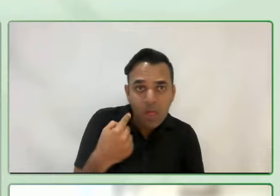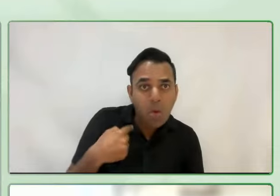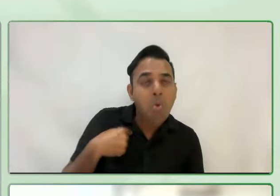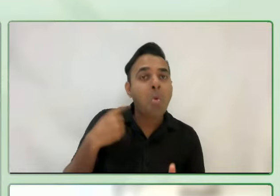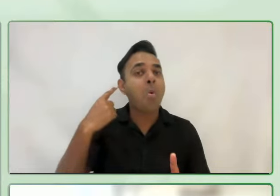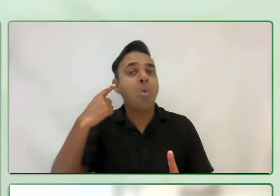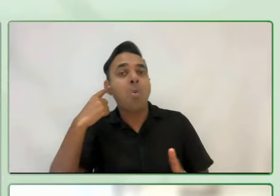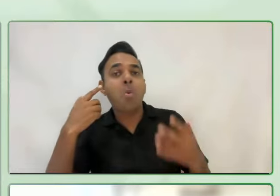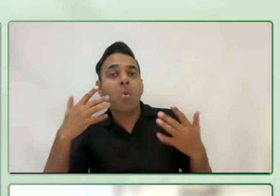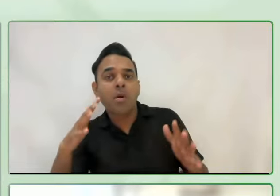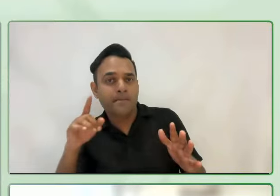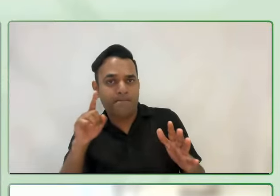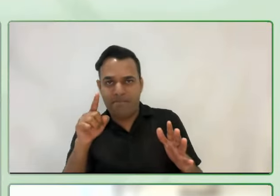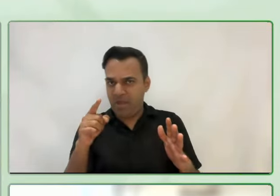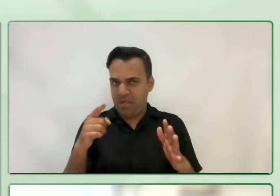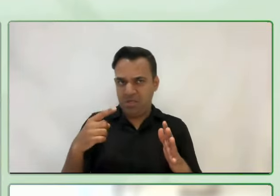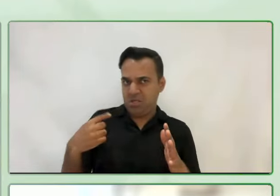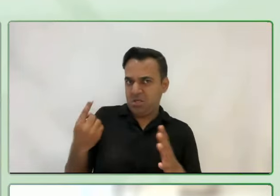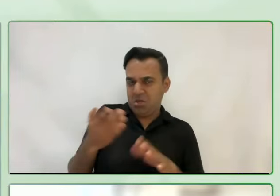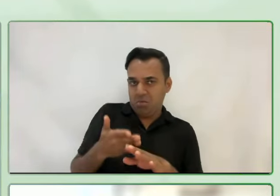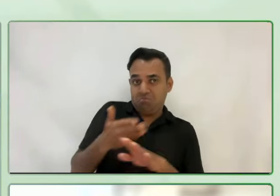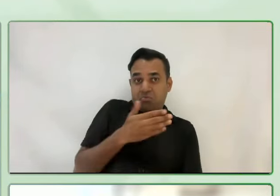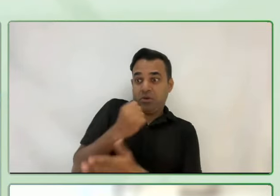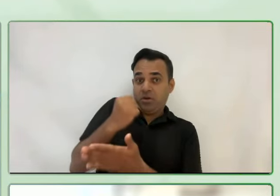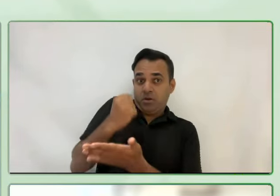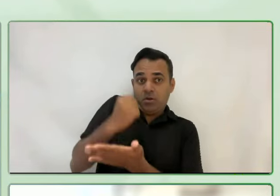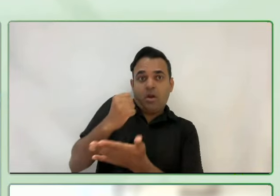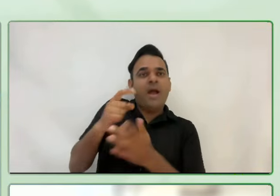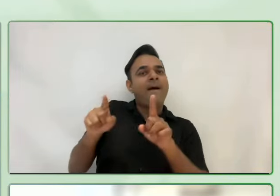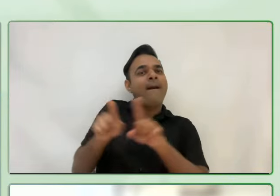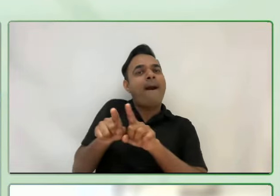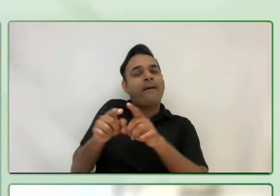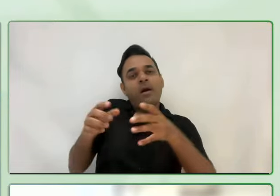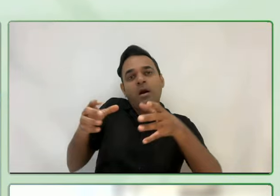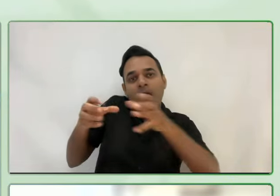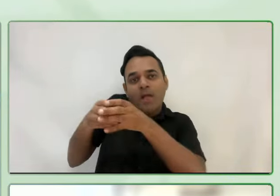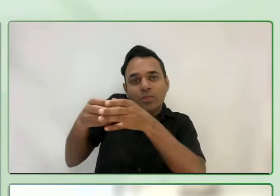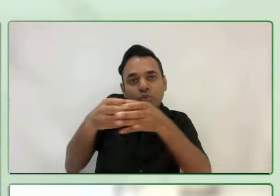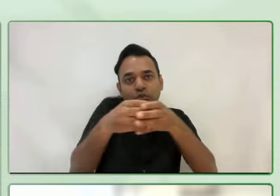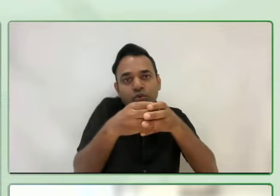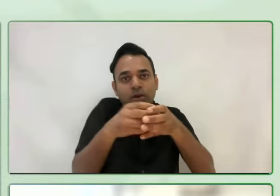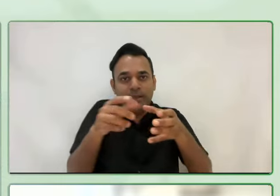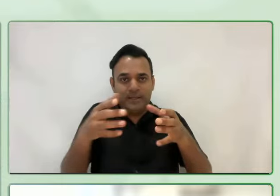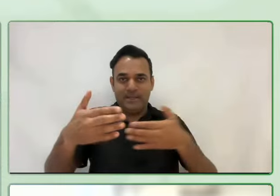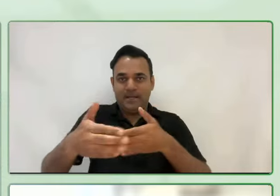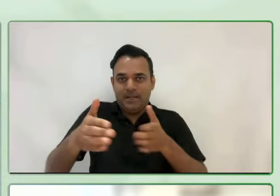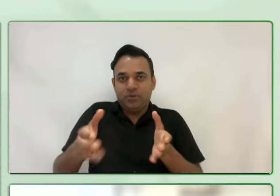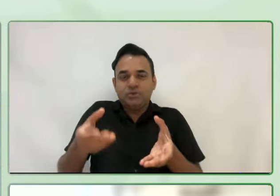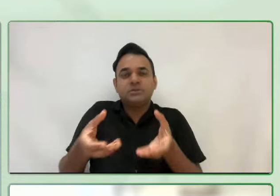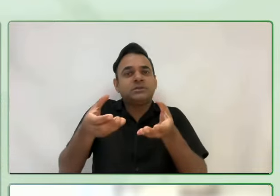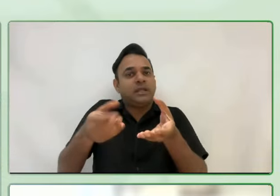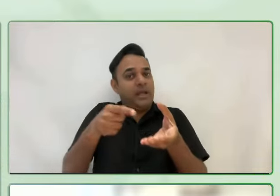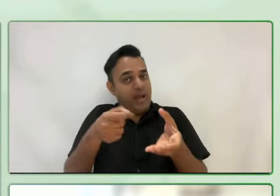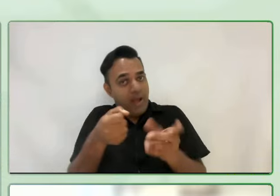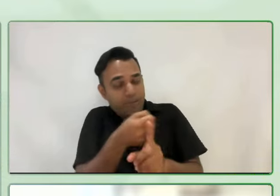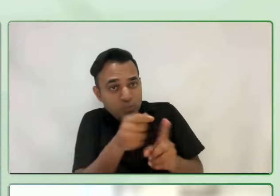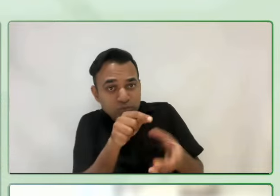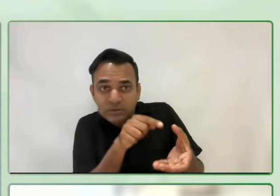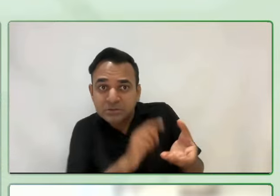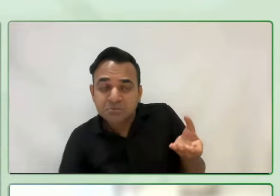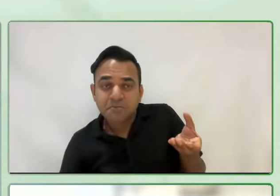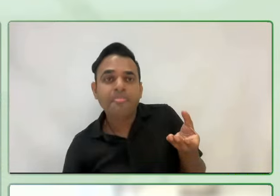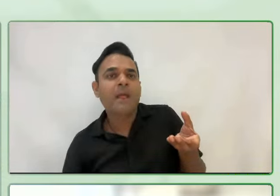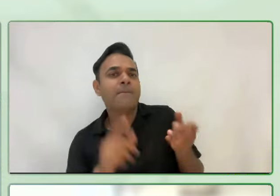of proving that, yeah, these products are safe, we can bring them in, your IT people agree. How does that work? How many companies do you know have